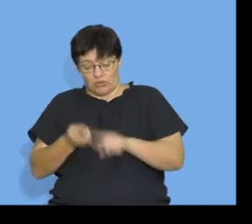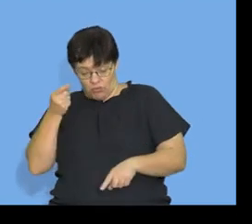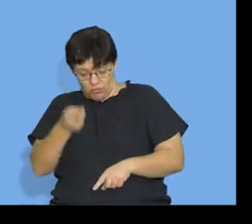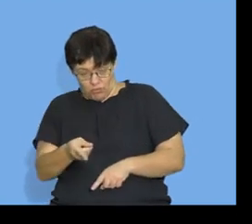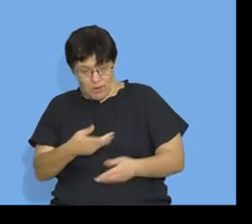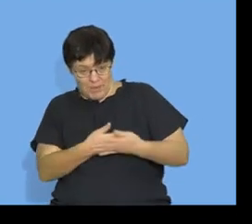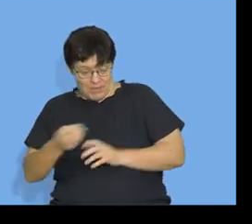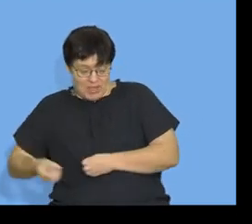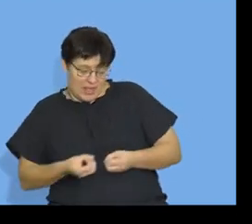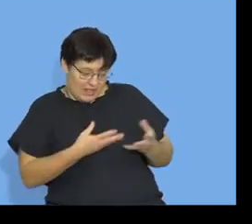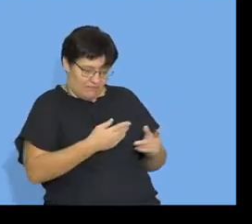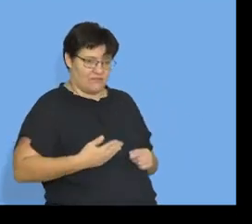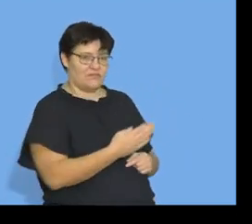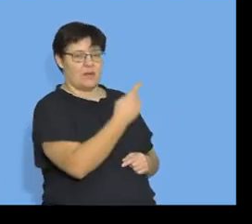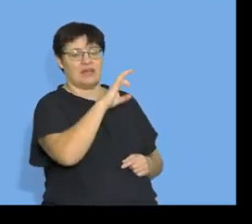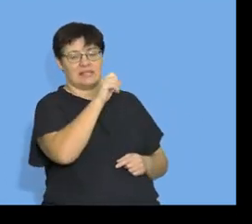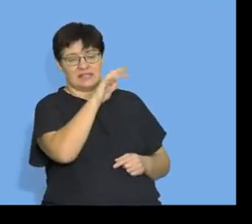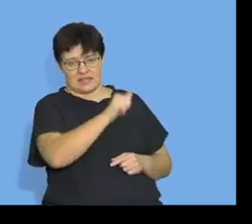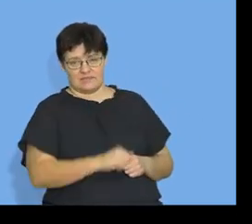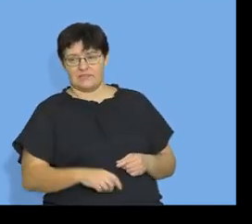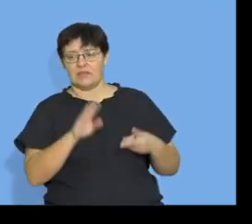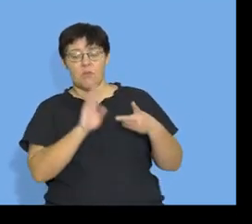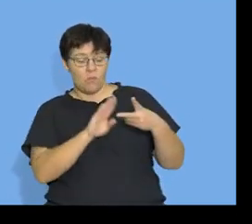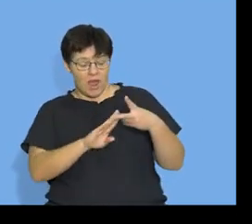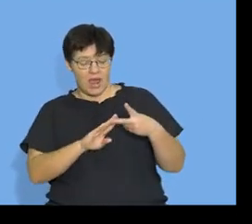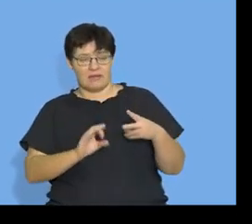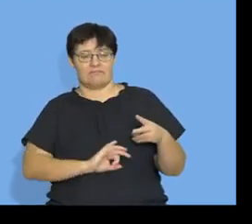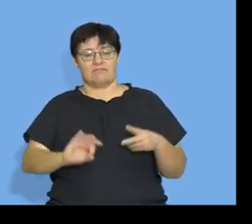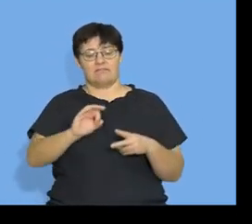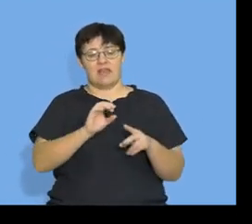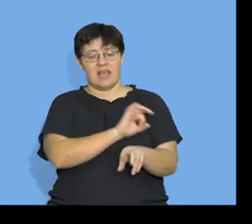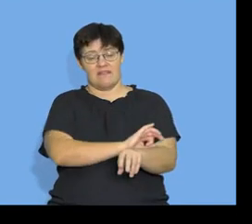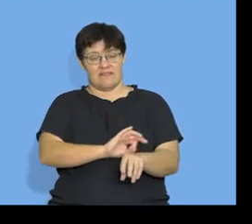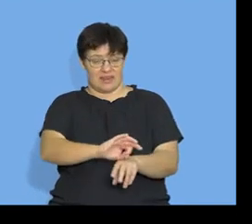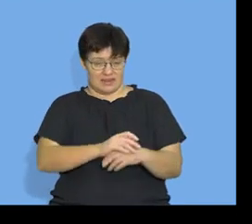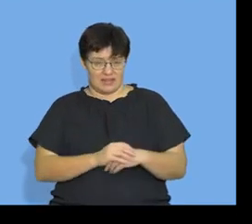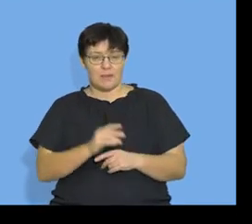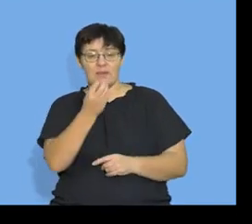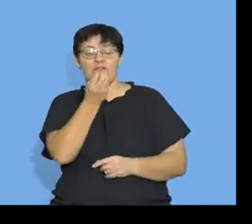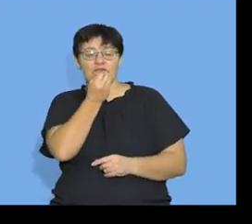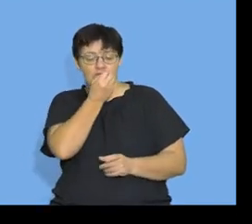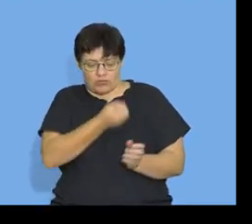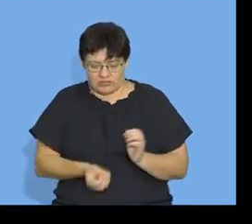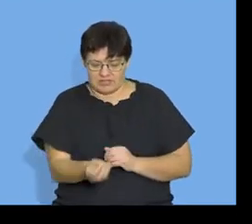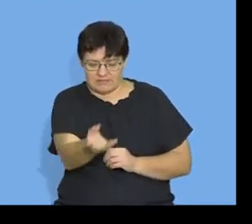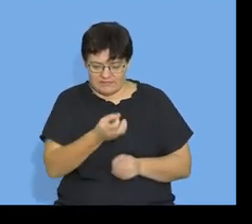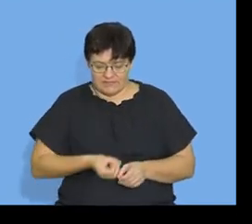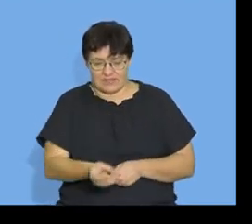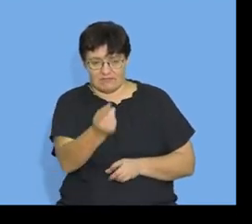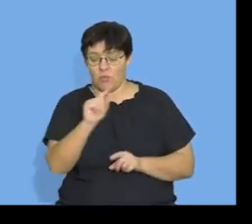back to the placenta. It contains one umbilical vein, and which brings the